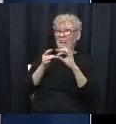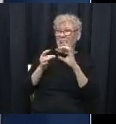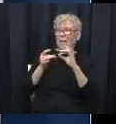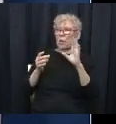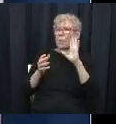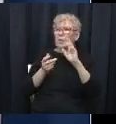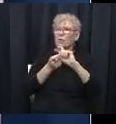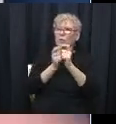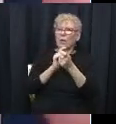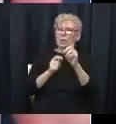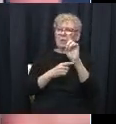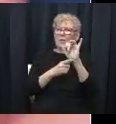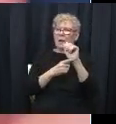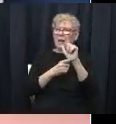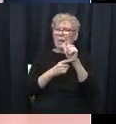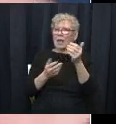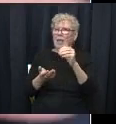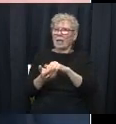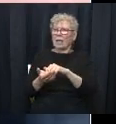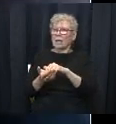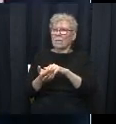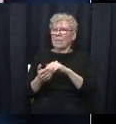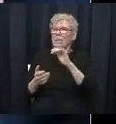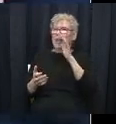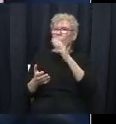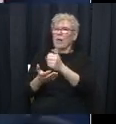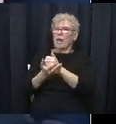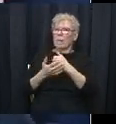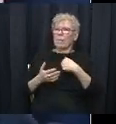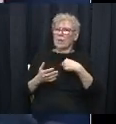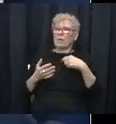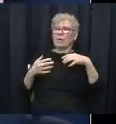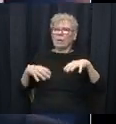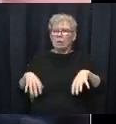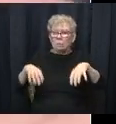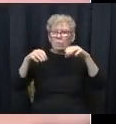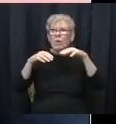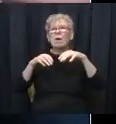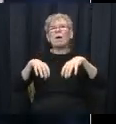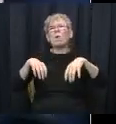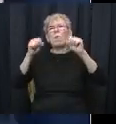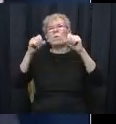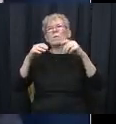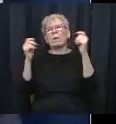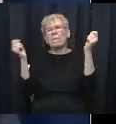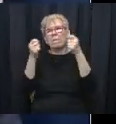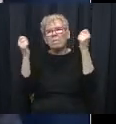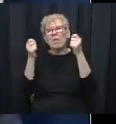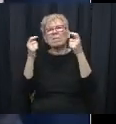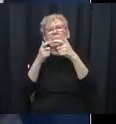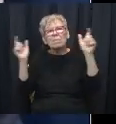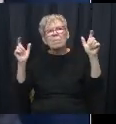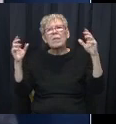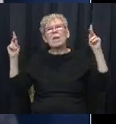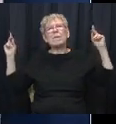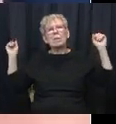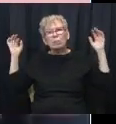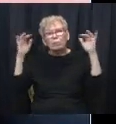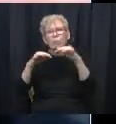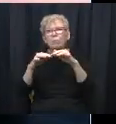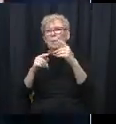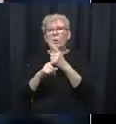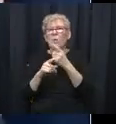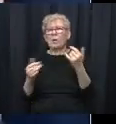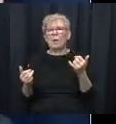festivals based on the fact that we will have at that point already have protected everybody age 65 and up, already have protected people with pre-existing conditions,